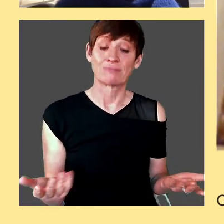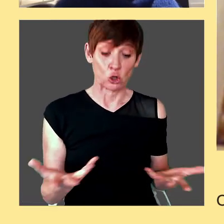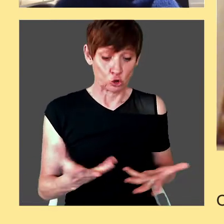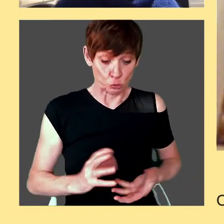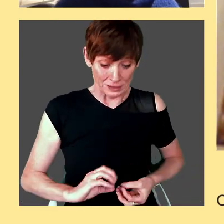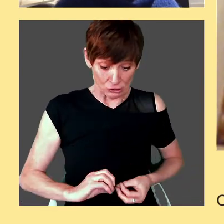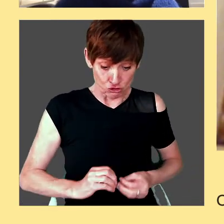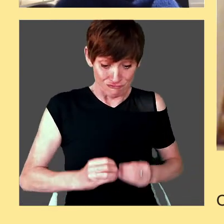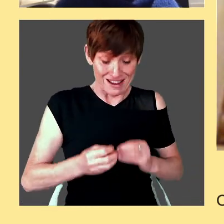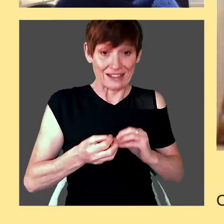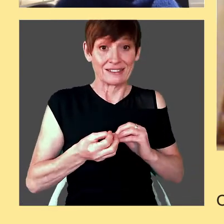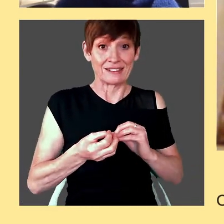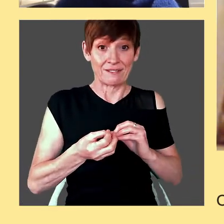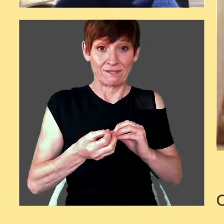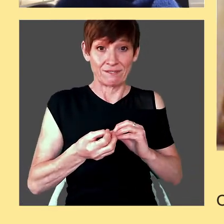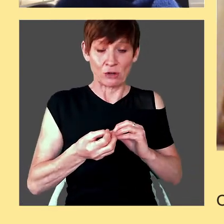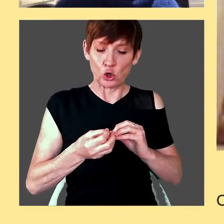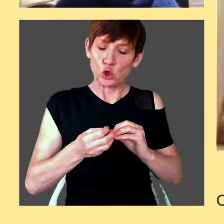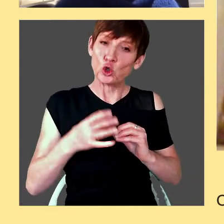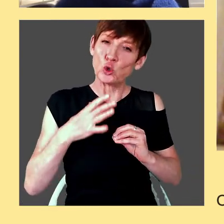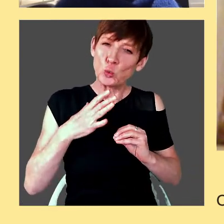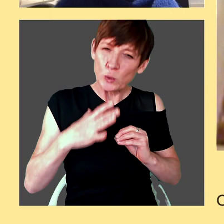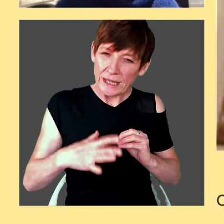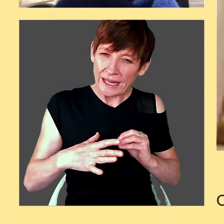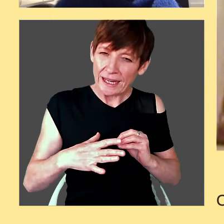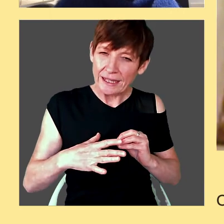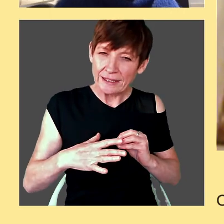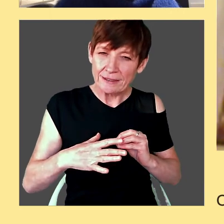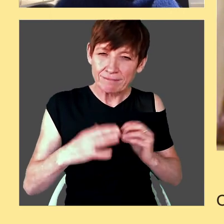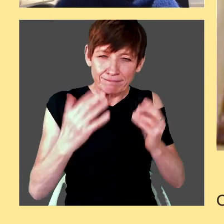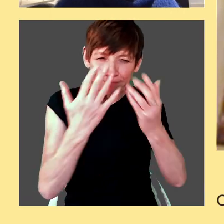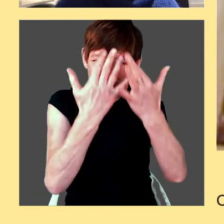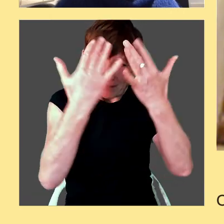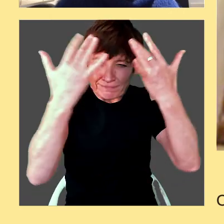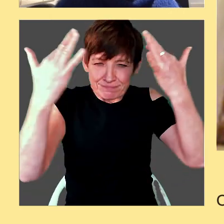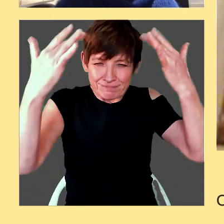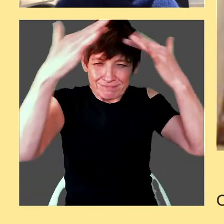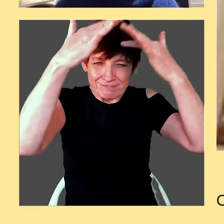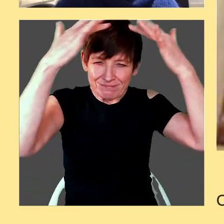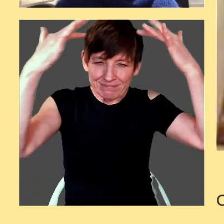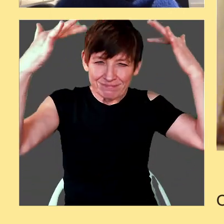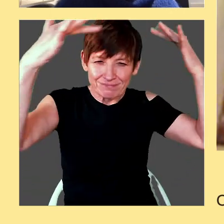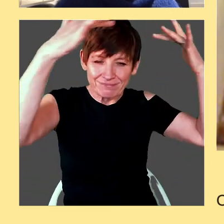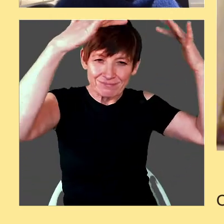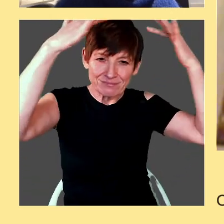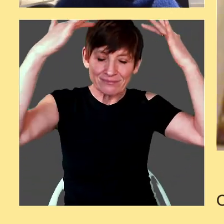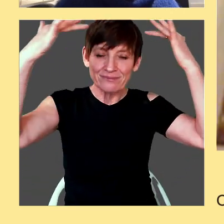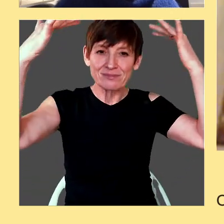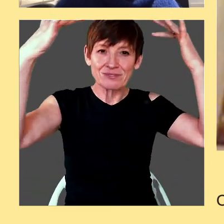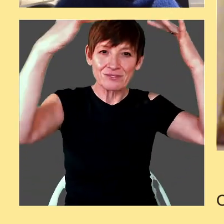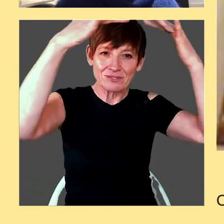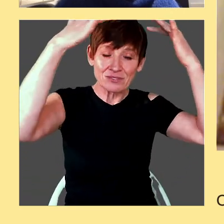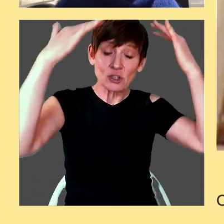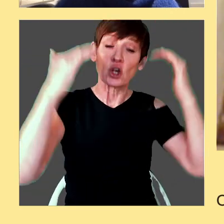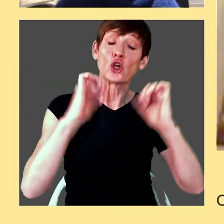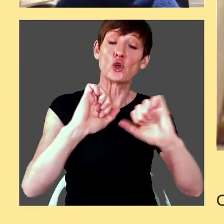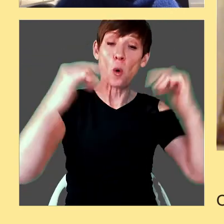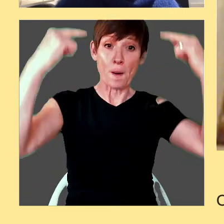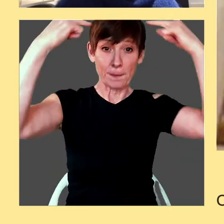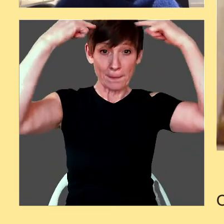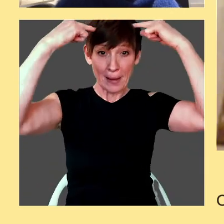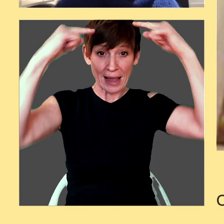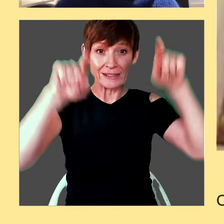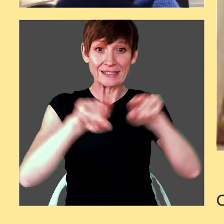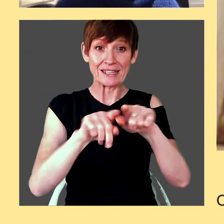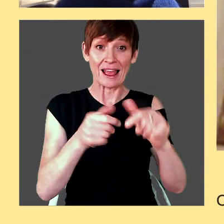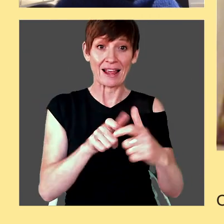have to have a good amount of things in your mind. Your mind is looks like a factory. You have to